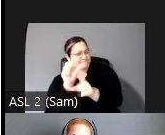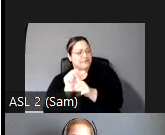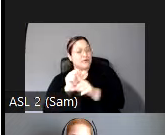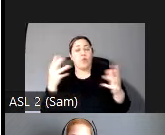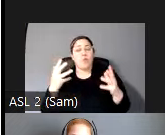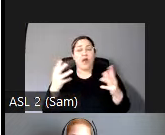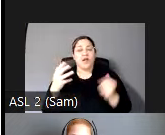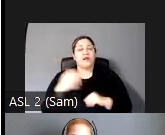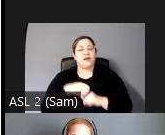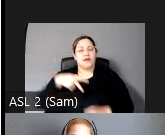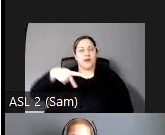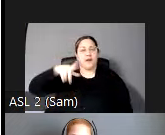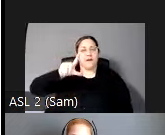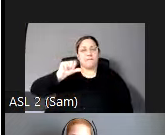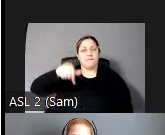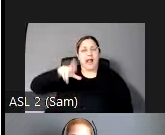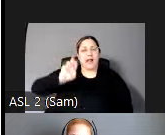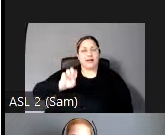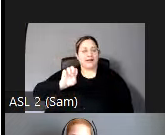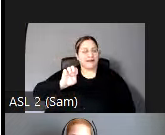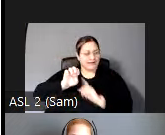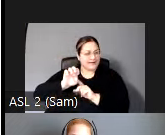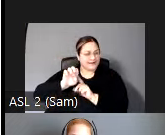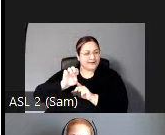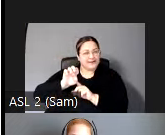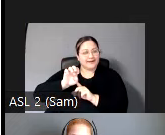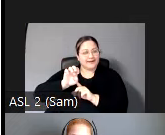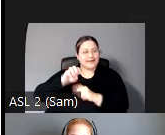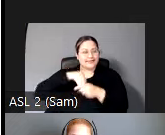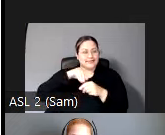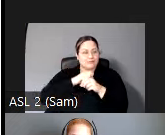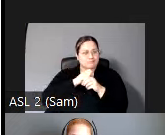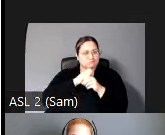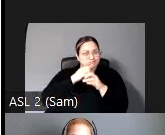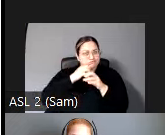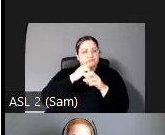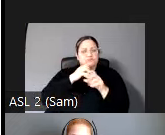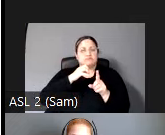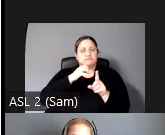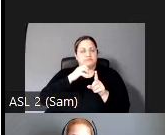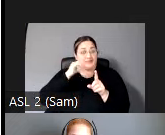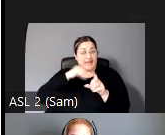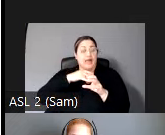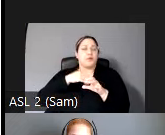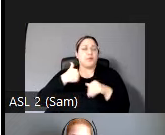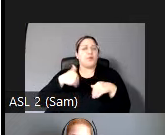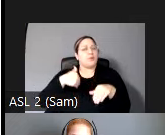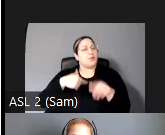real concern. This can be flagged, and it is really as painless as getting an eye